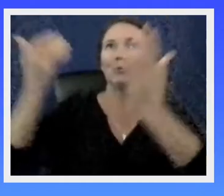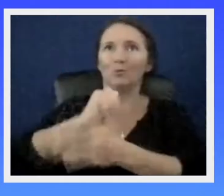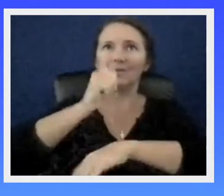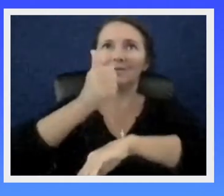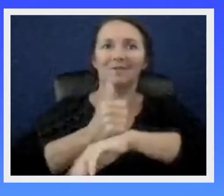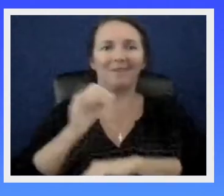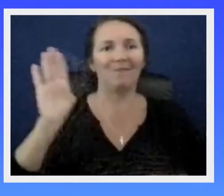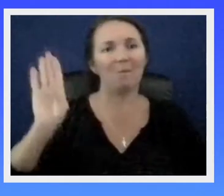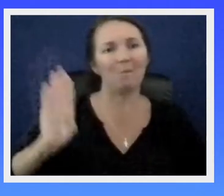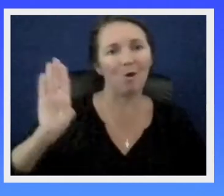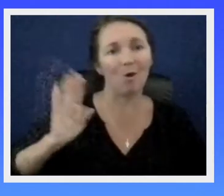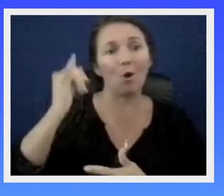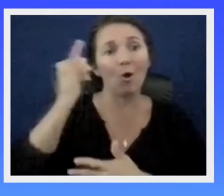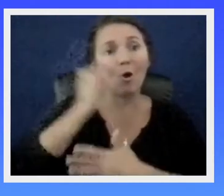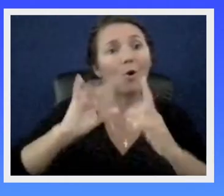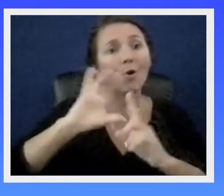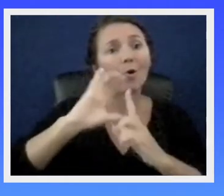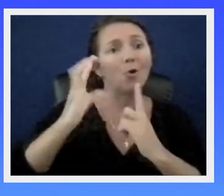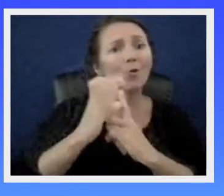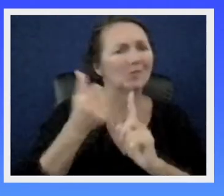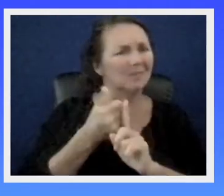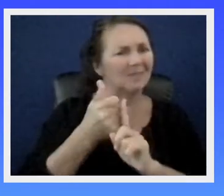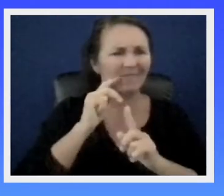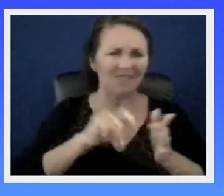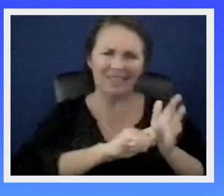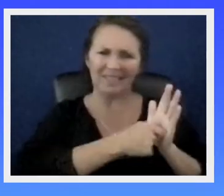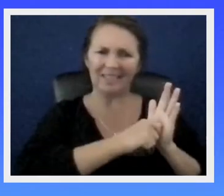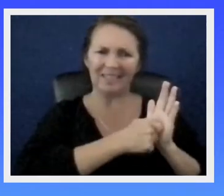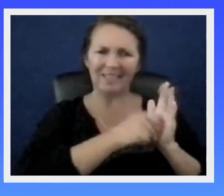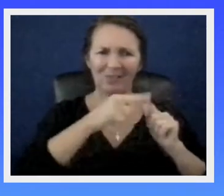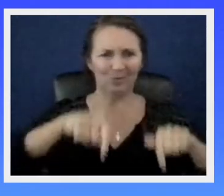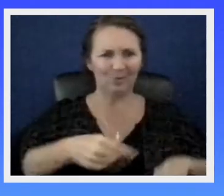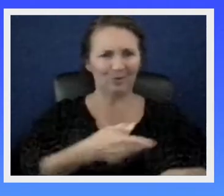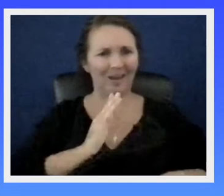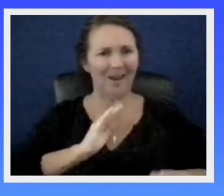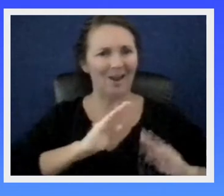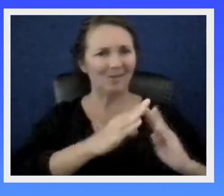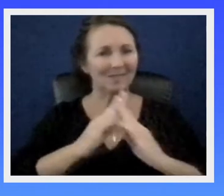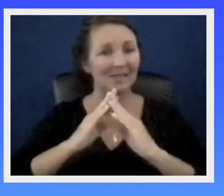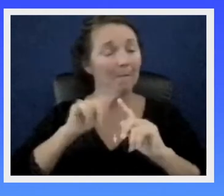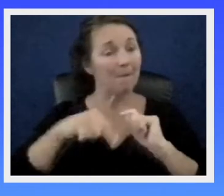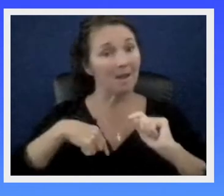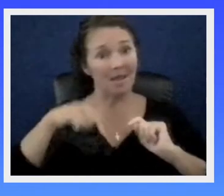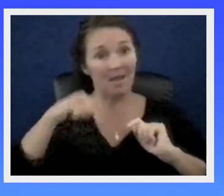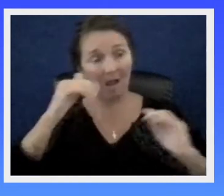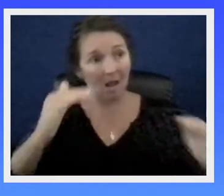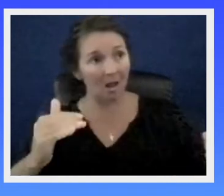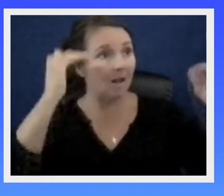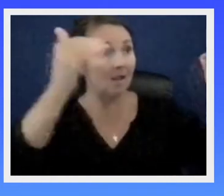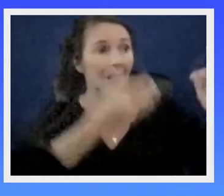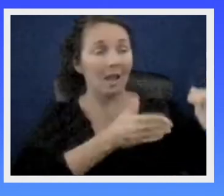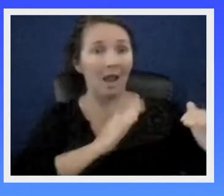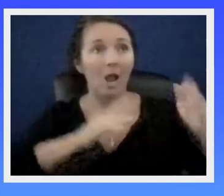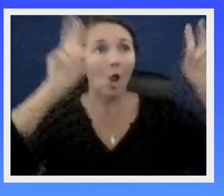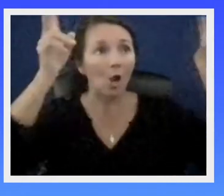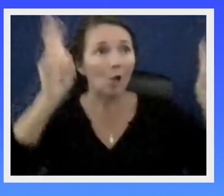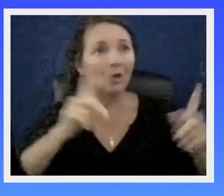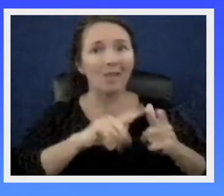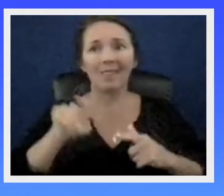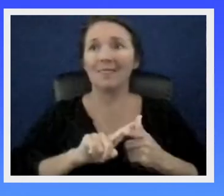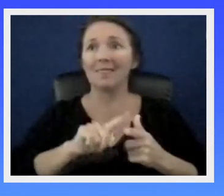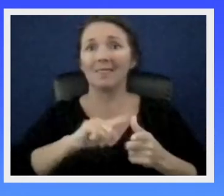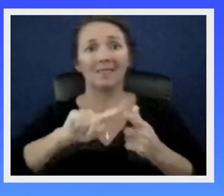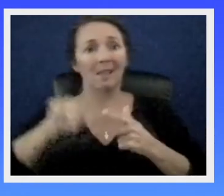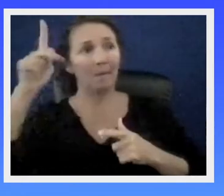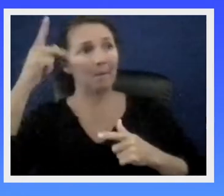and culture are key to the future of Boston, but if we do not elevate our issues and demonstrate our impact, candidates will not. With so many crucial